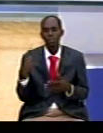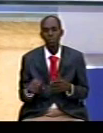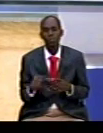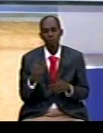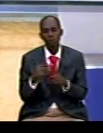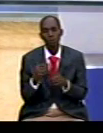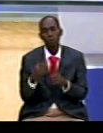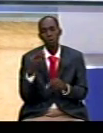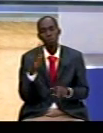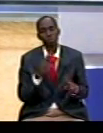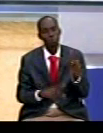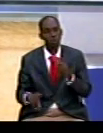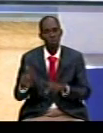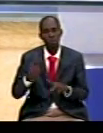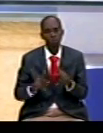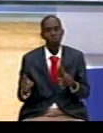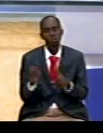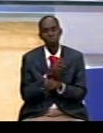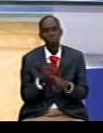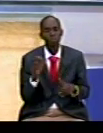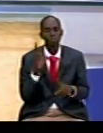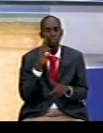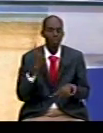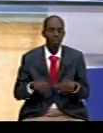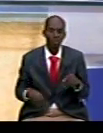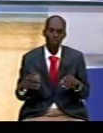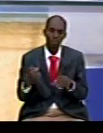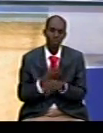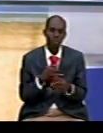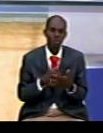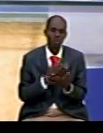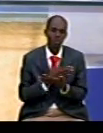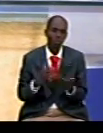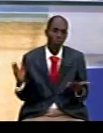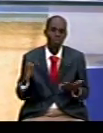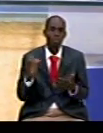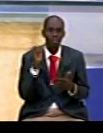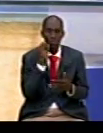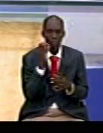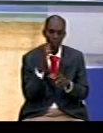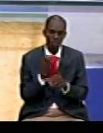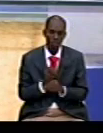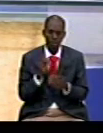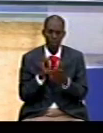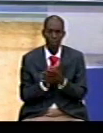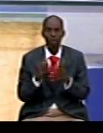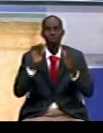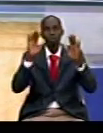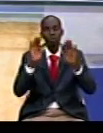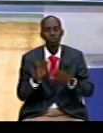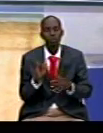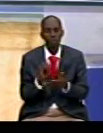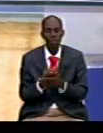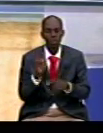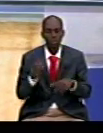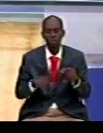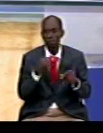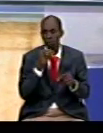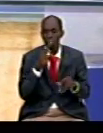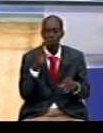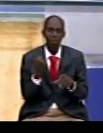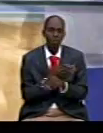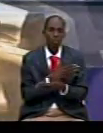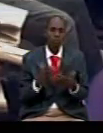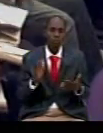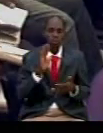of people could not take it away. She got a miracle that was irreversible. Tonight, your